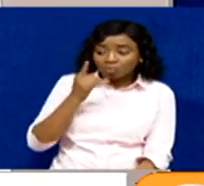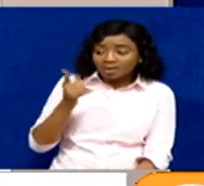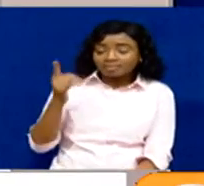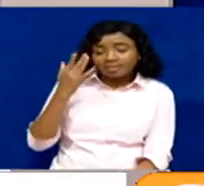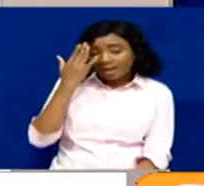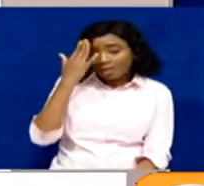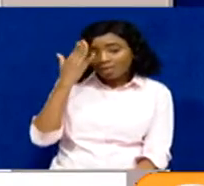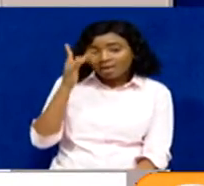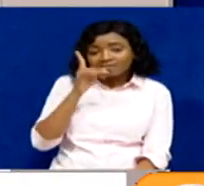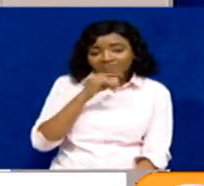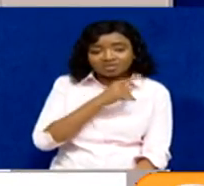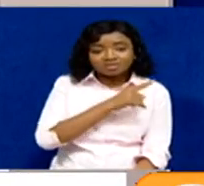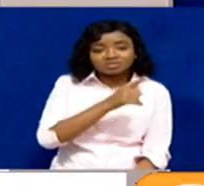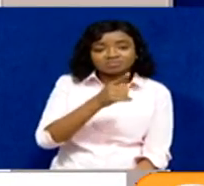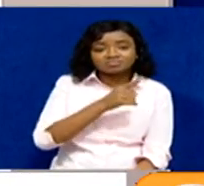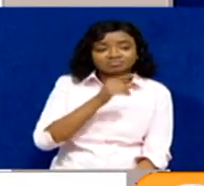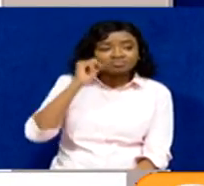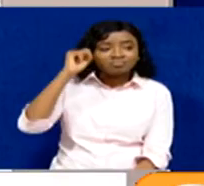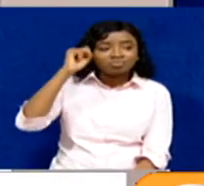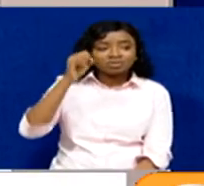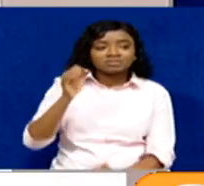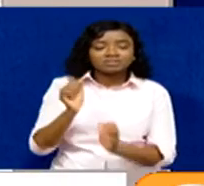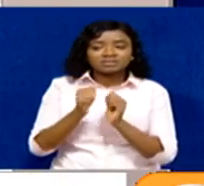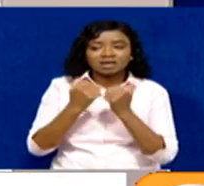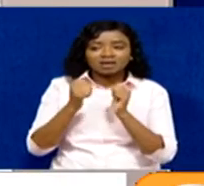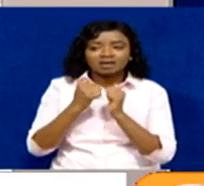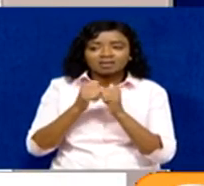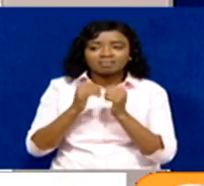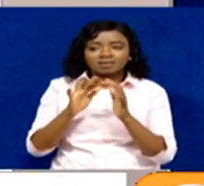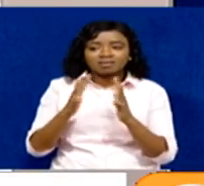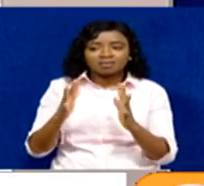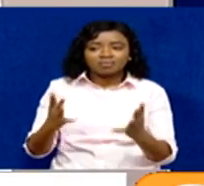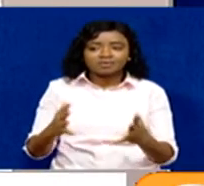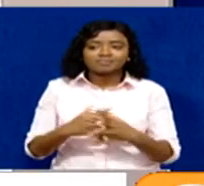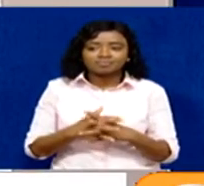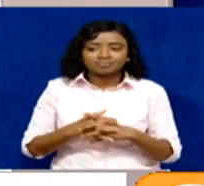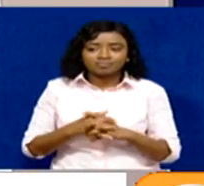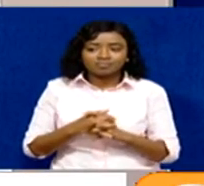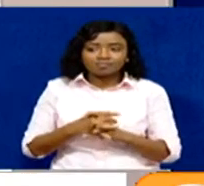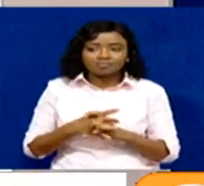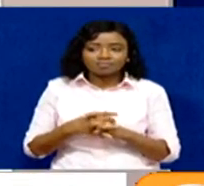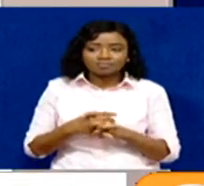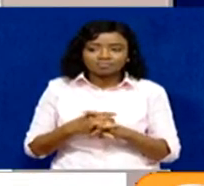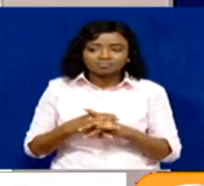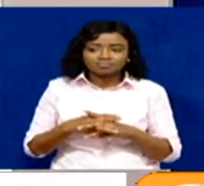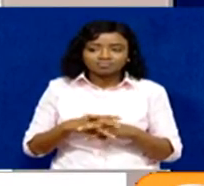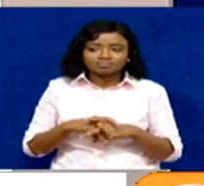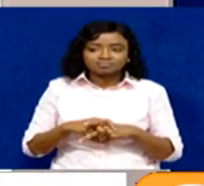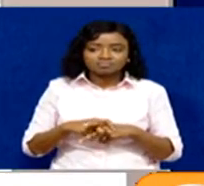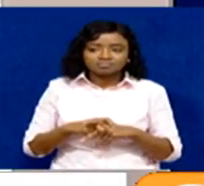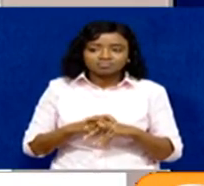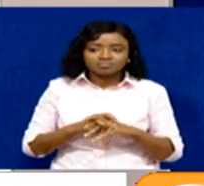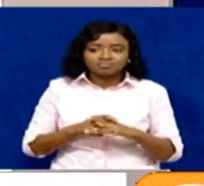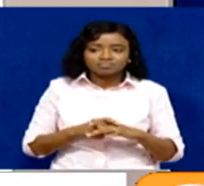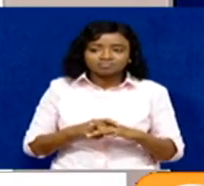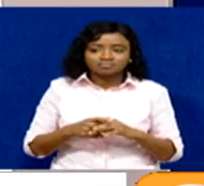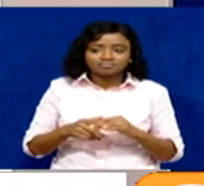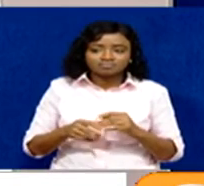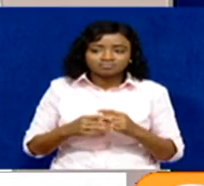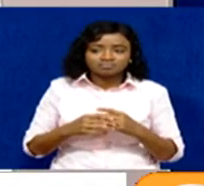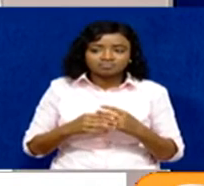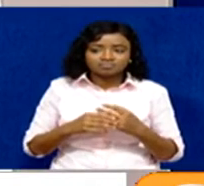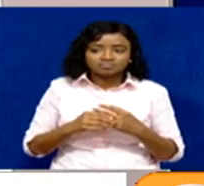where we were comfortable, and particularly, yeah, because of how Honorable Raila Odinga